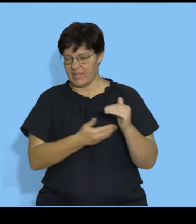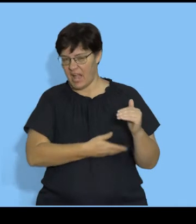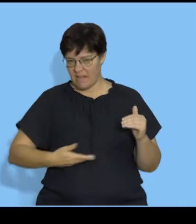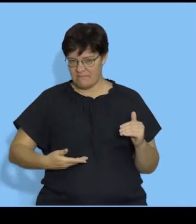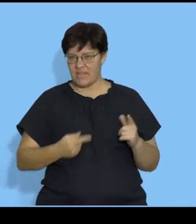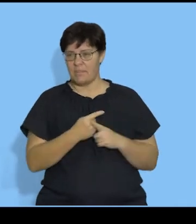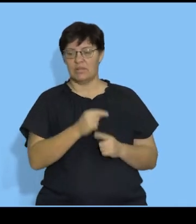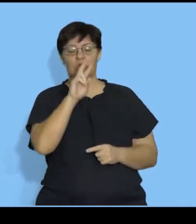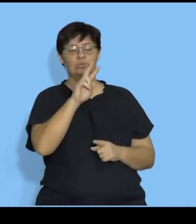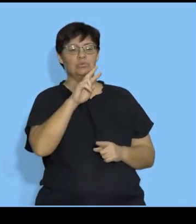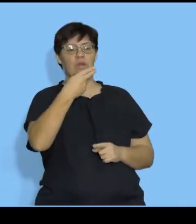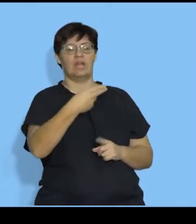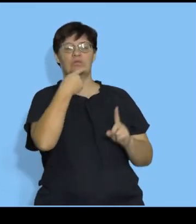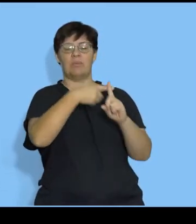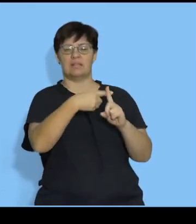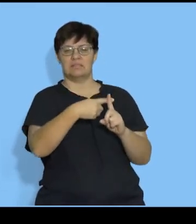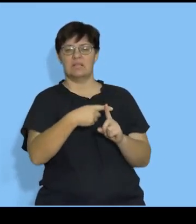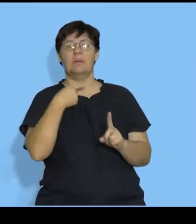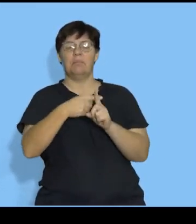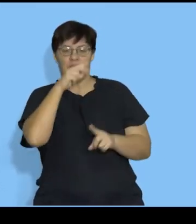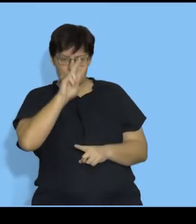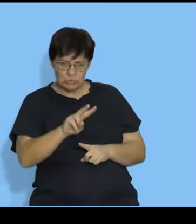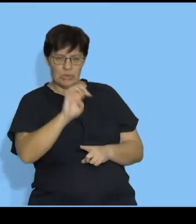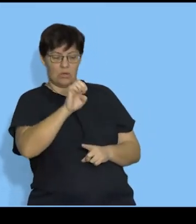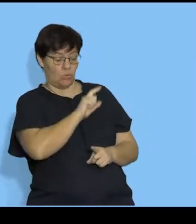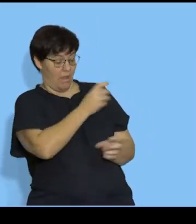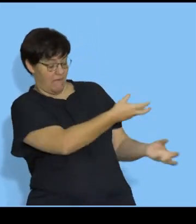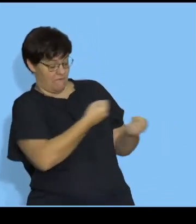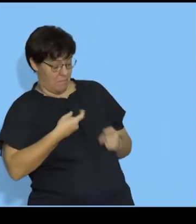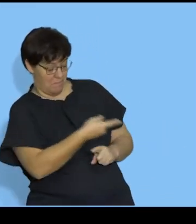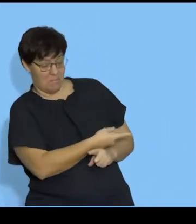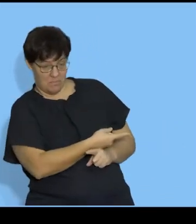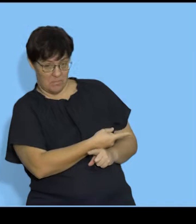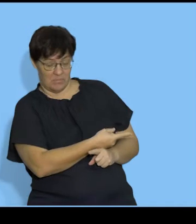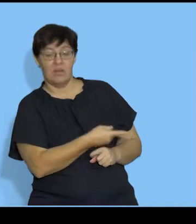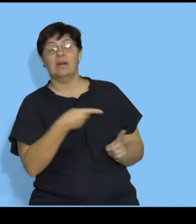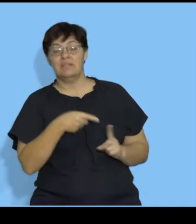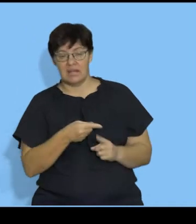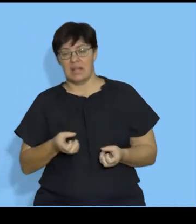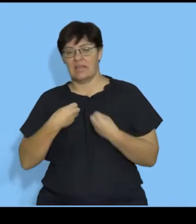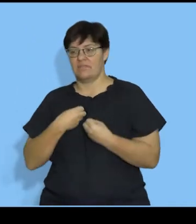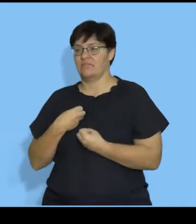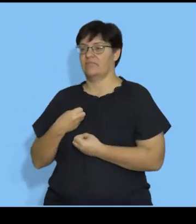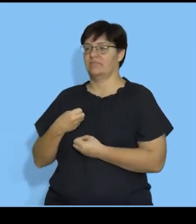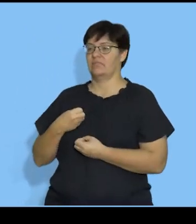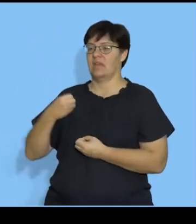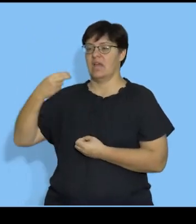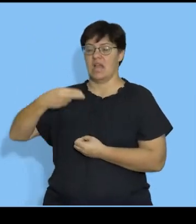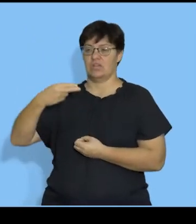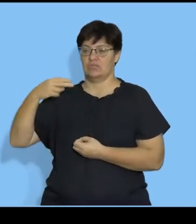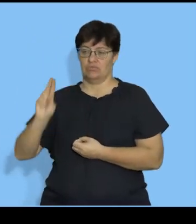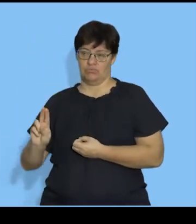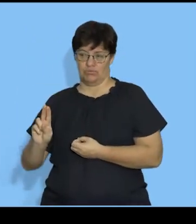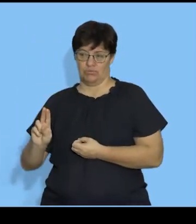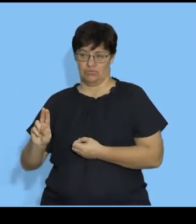2H plus 2 electrons, okay, to give us the hydrogen gas, okay, in that sense.